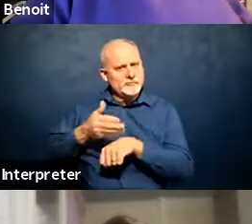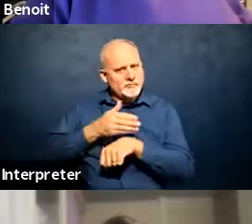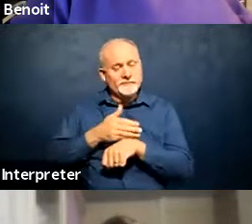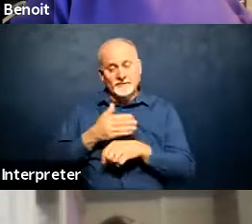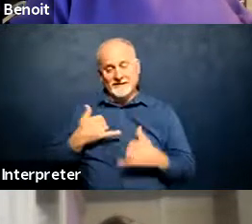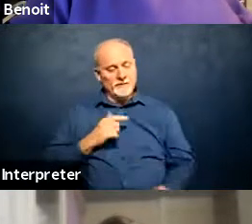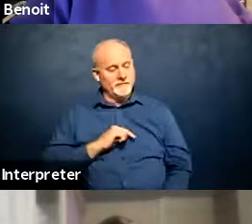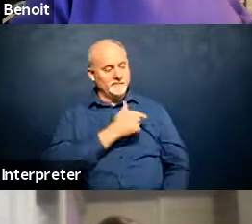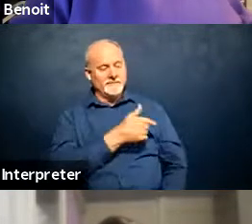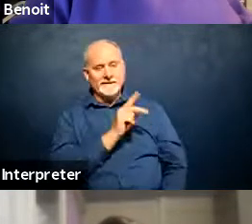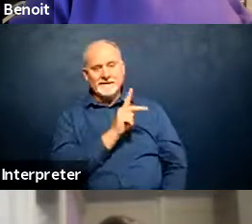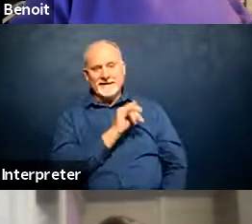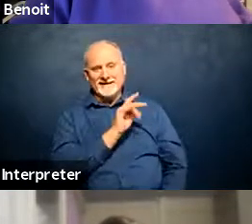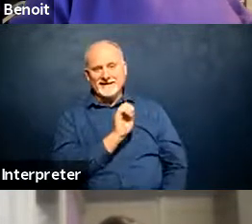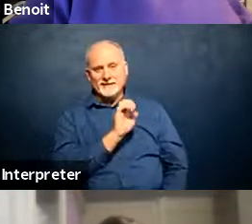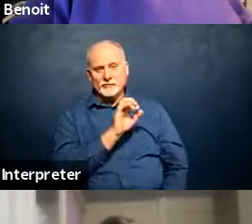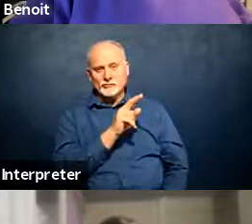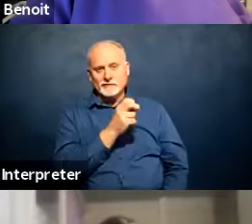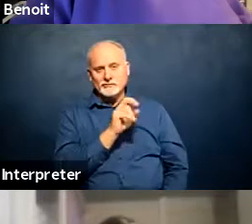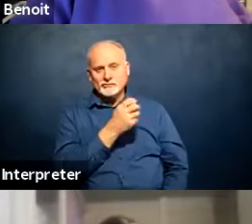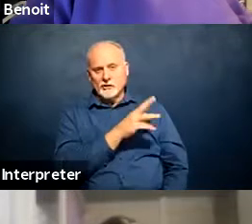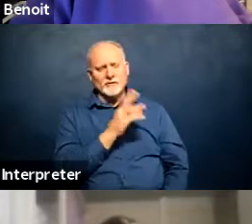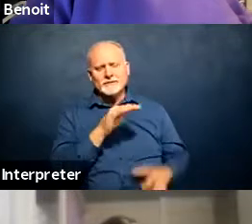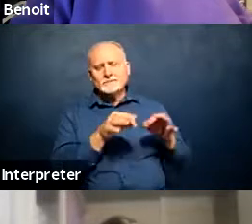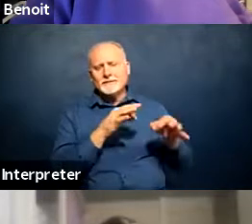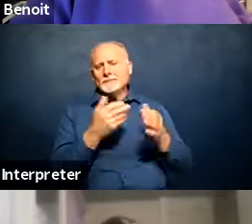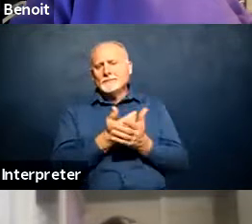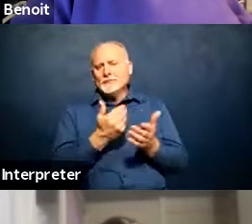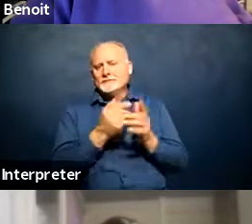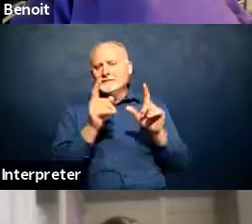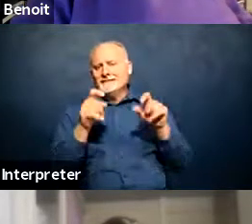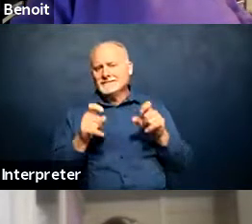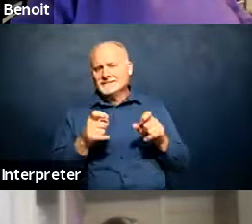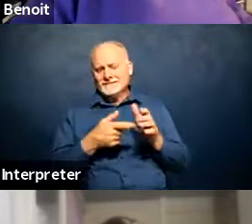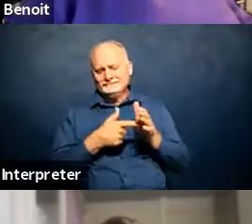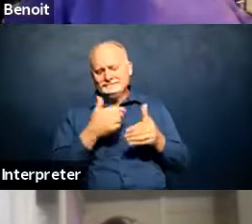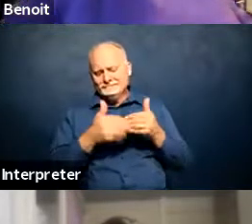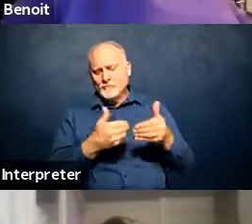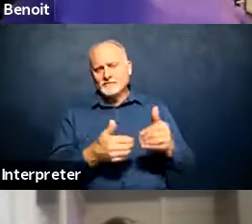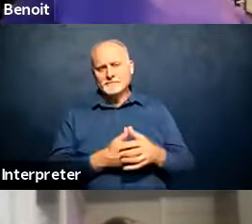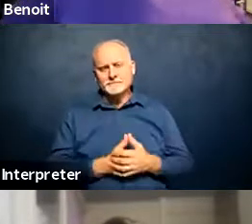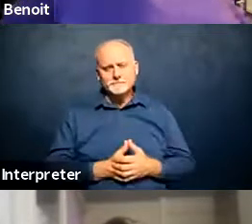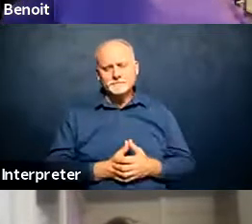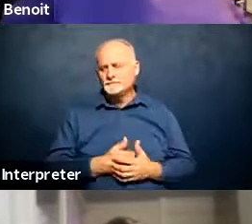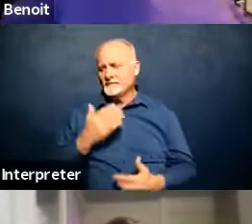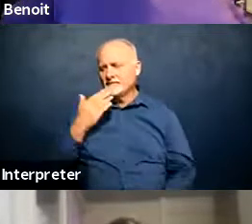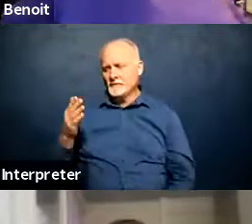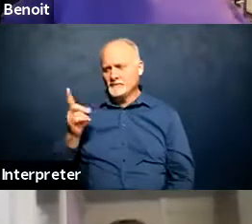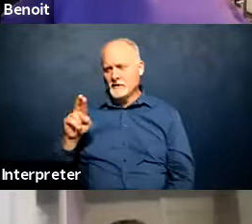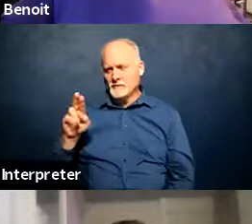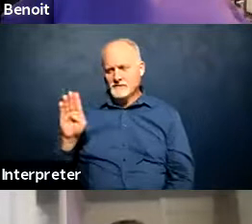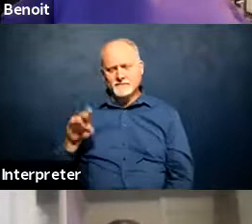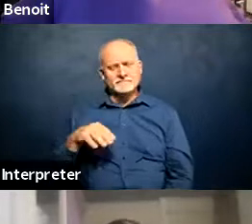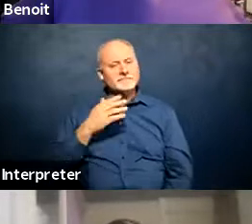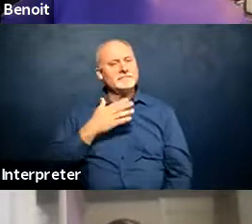over now to Katie Crenshaw, who will walk you through the new testing protocols. Thanks so much, Dr. Benoit, and hello,